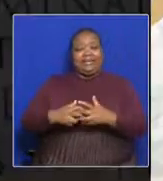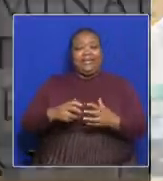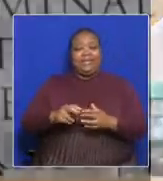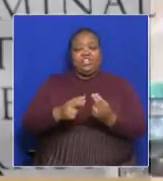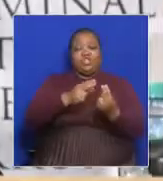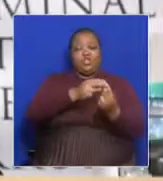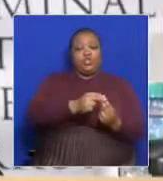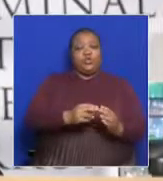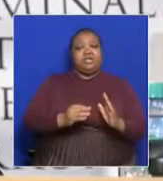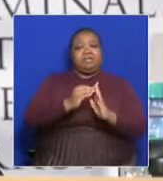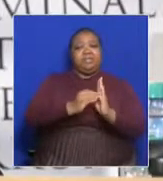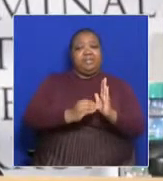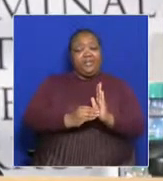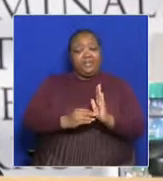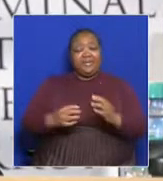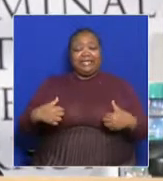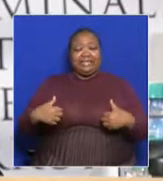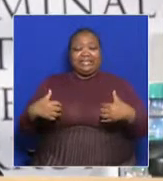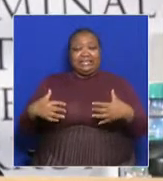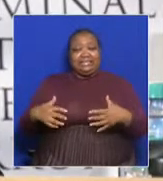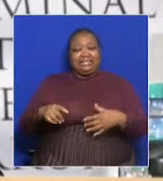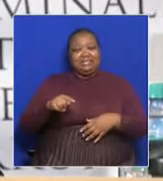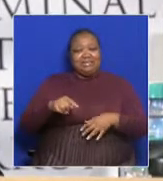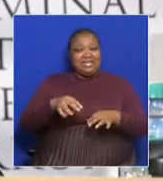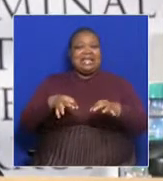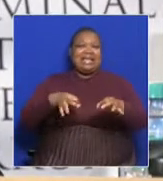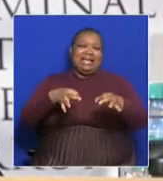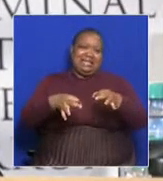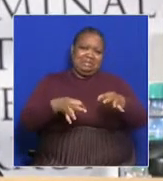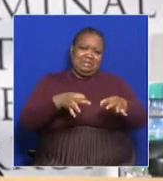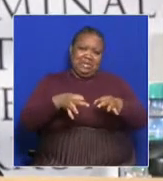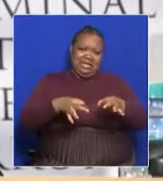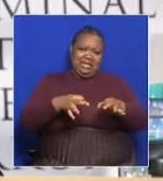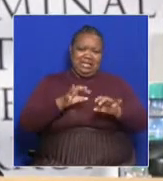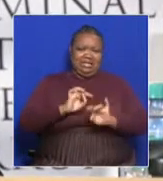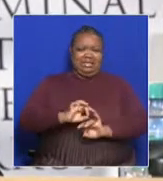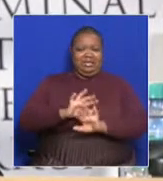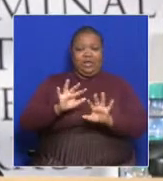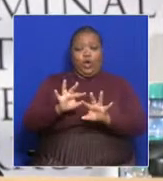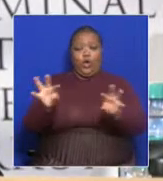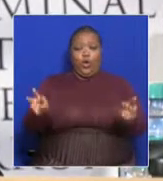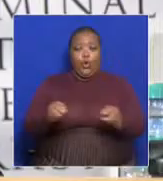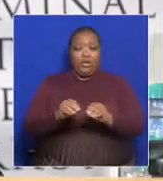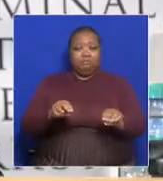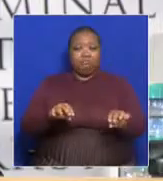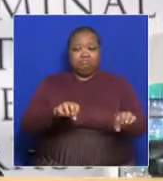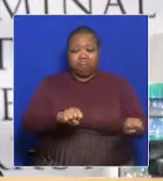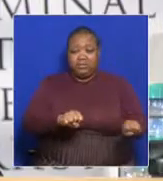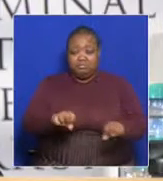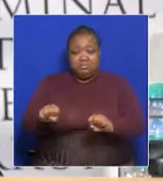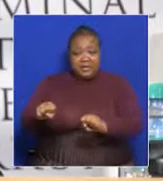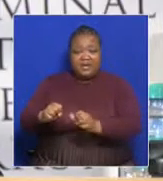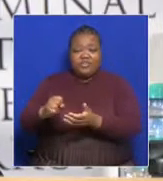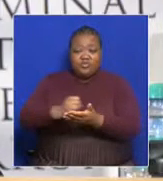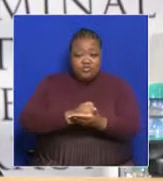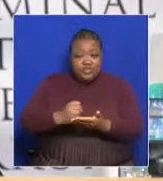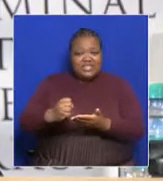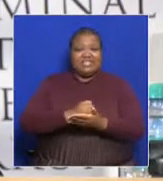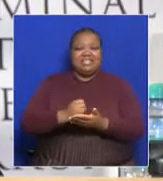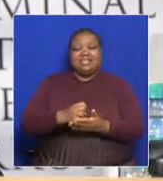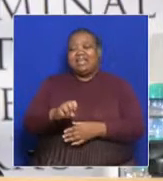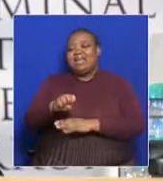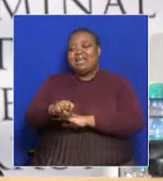that, it prescribes that all seizures must be registered in the SAPS 13 of